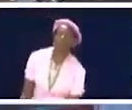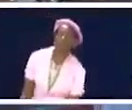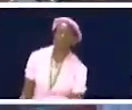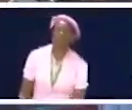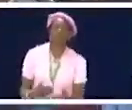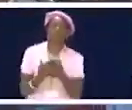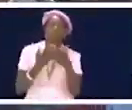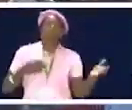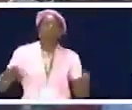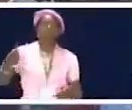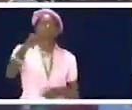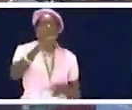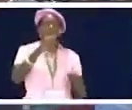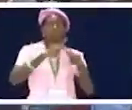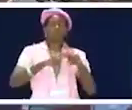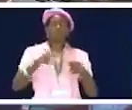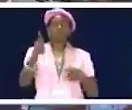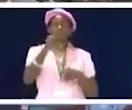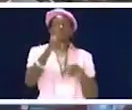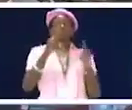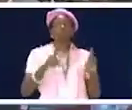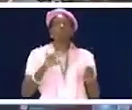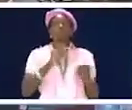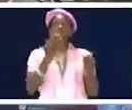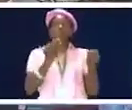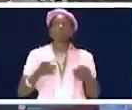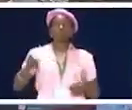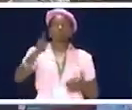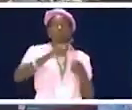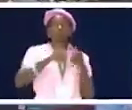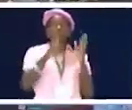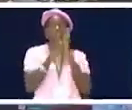Before you sit down, I want you to pray one prayer.